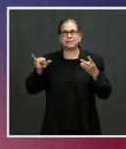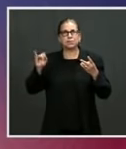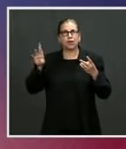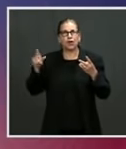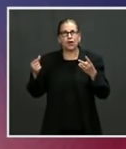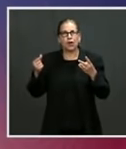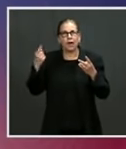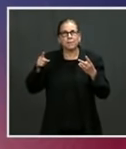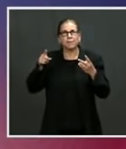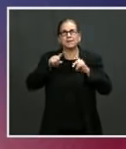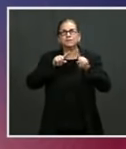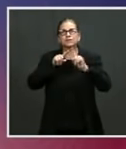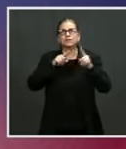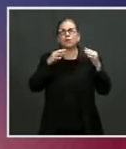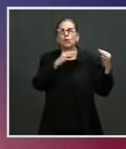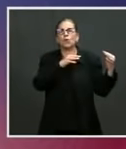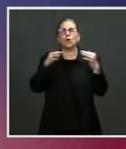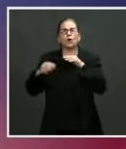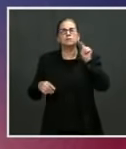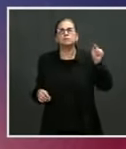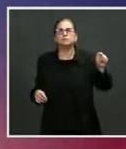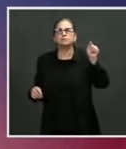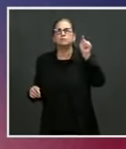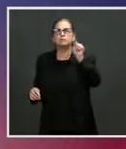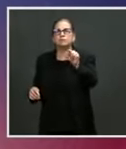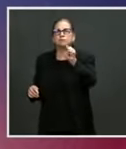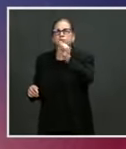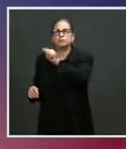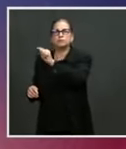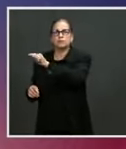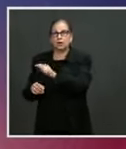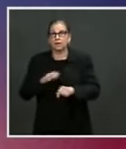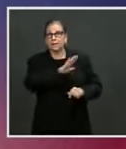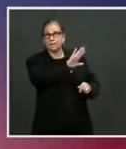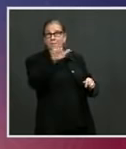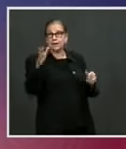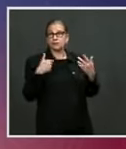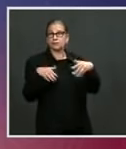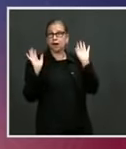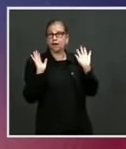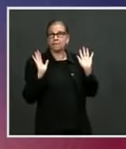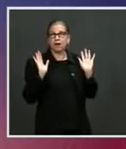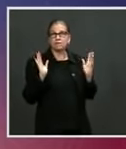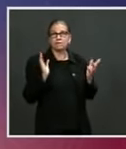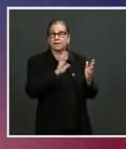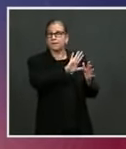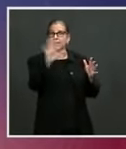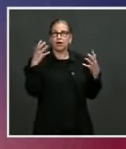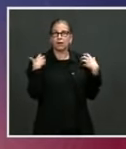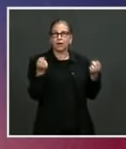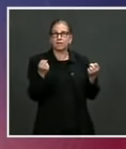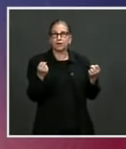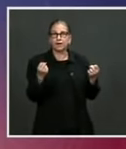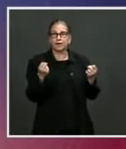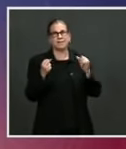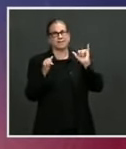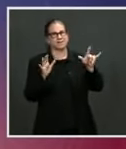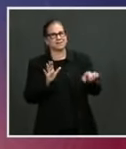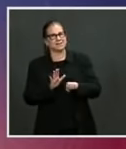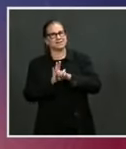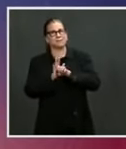and Mosul. Their sacrifice is an example for all of us to never forget and to always